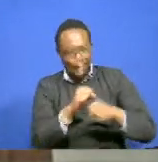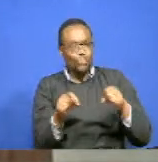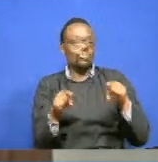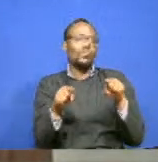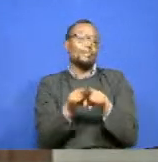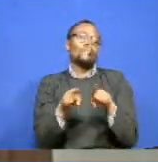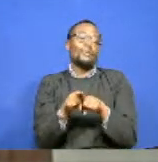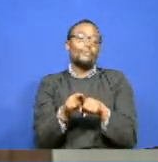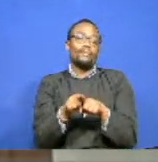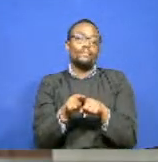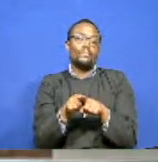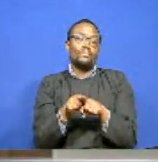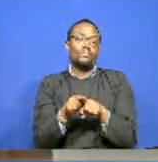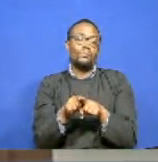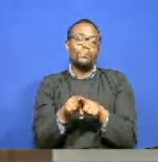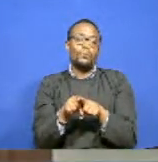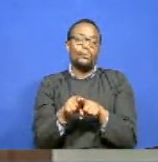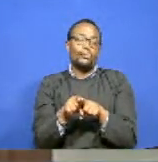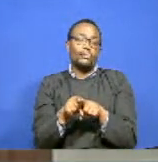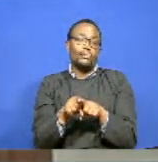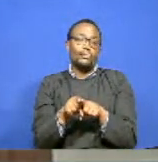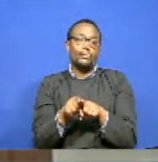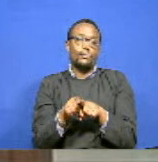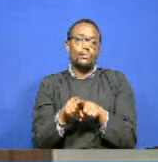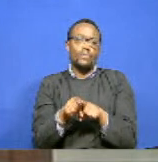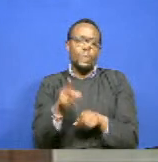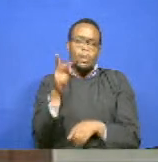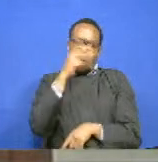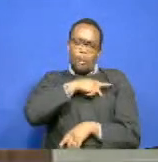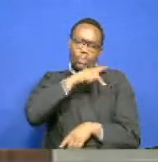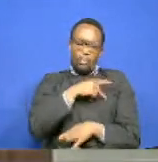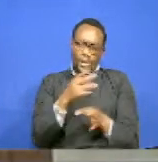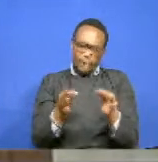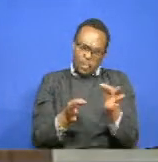The outcomes are not to be measured only